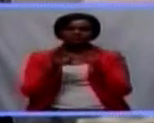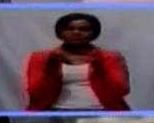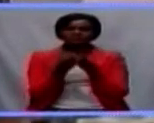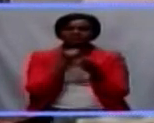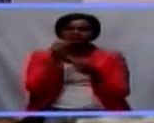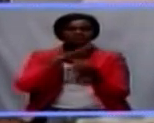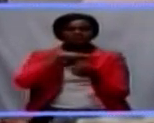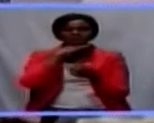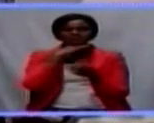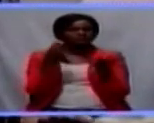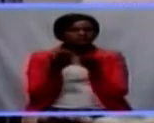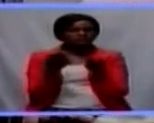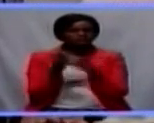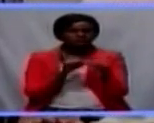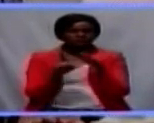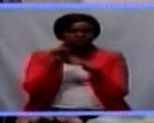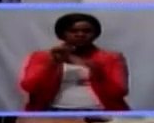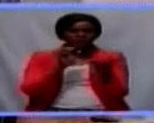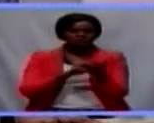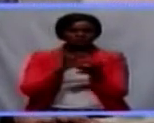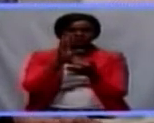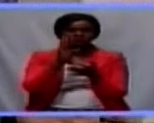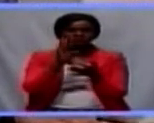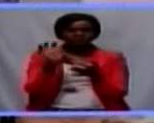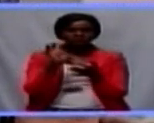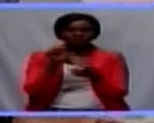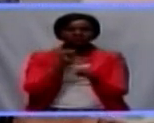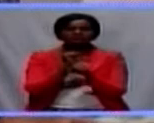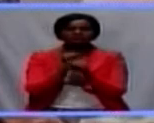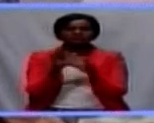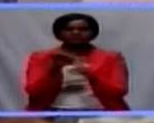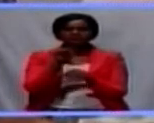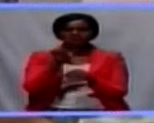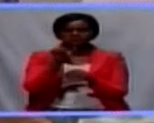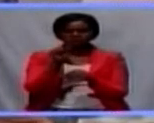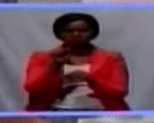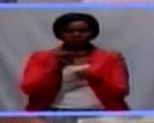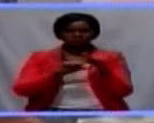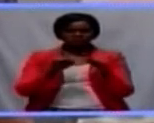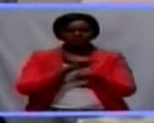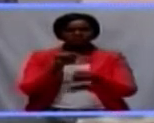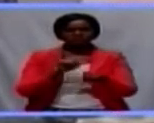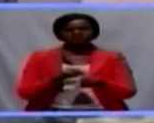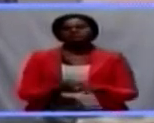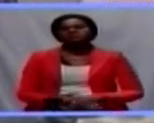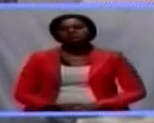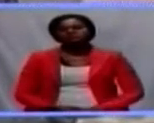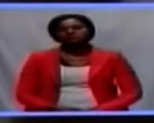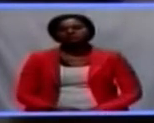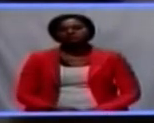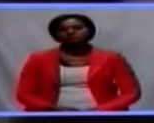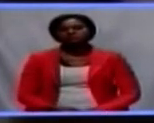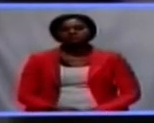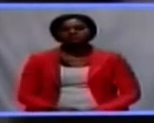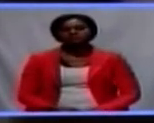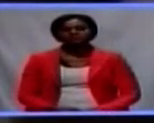enough about the 1,600 employees of ZRA at the moment. It's about the nation. What about the perception that your institution